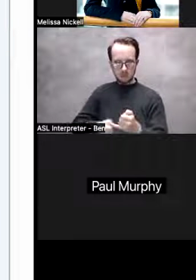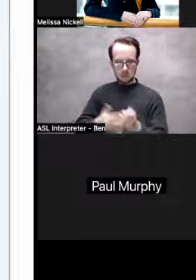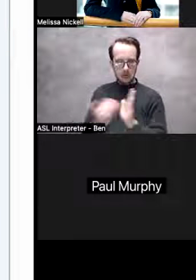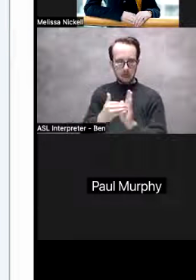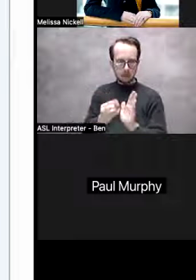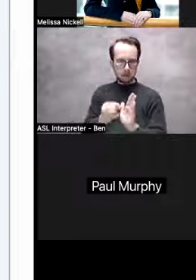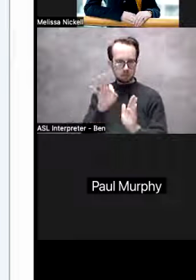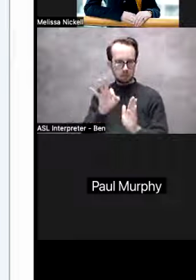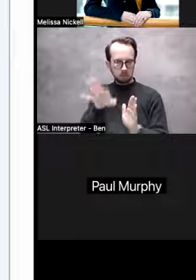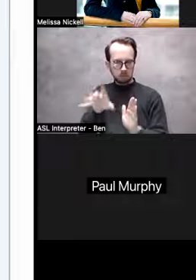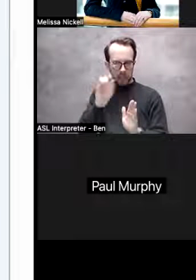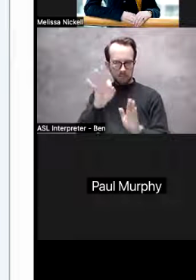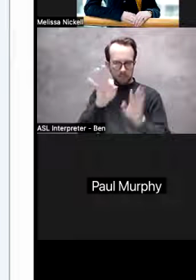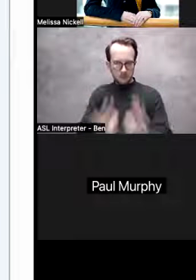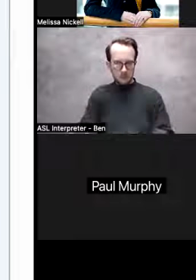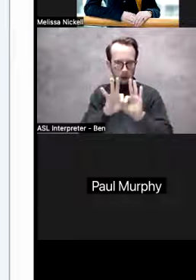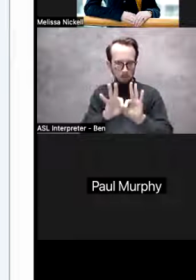relevant